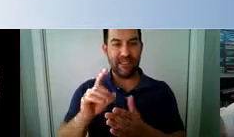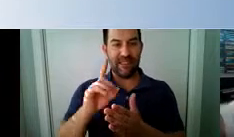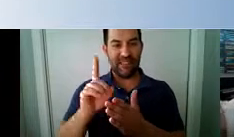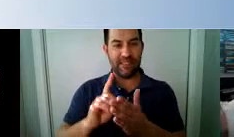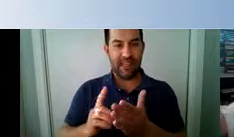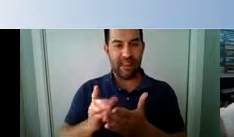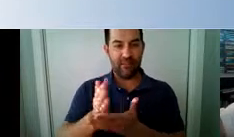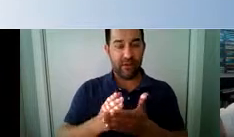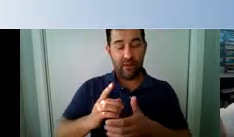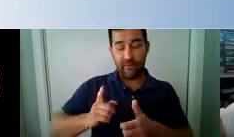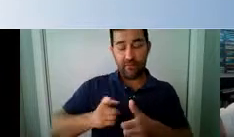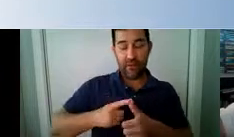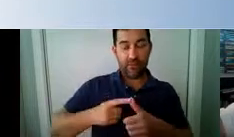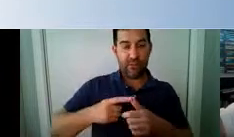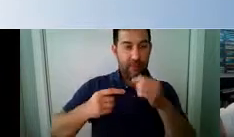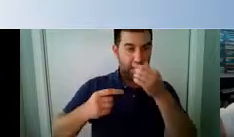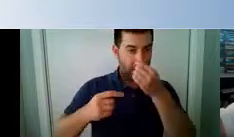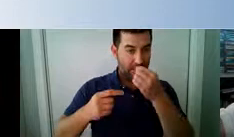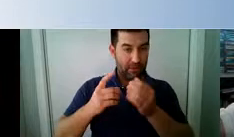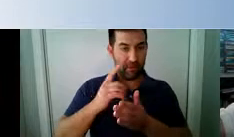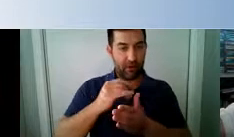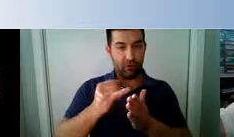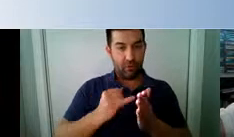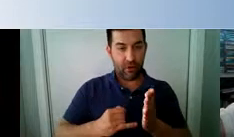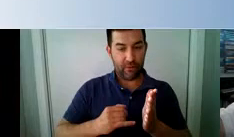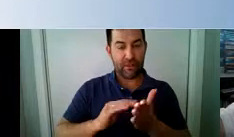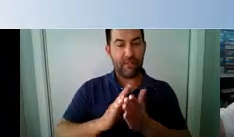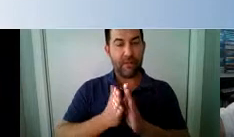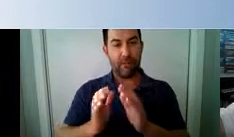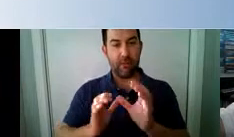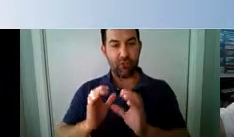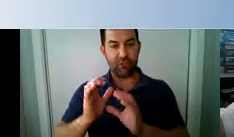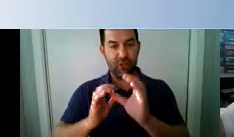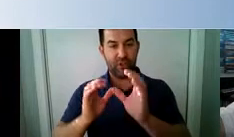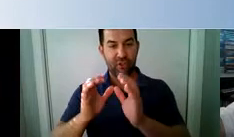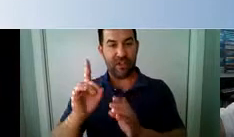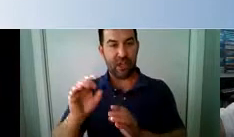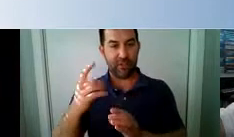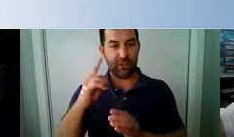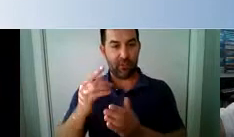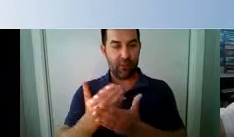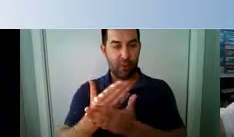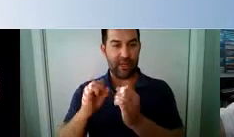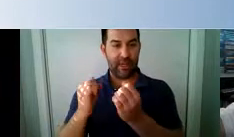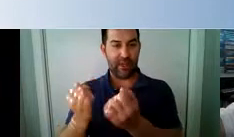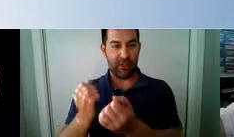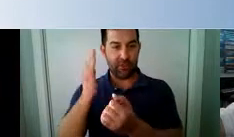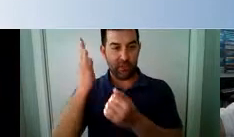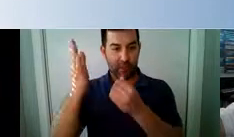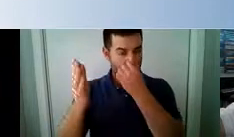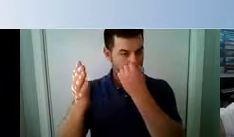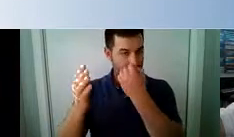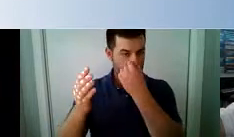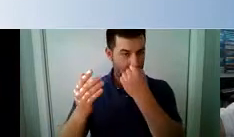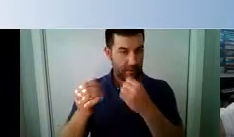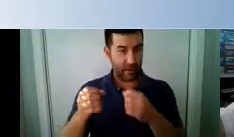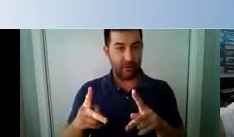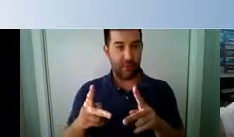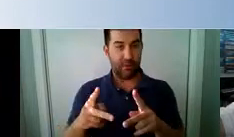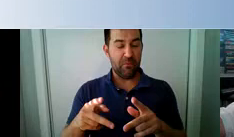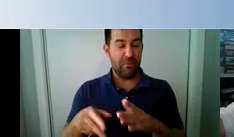is the first round of drawings that will go on to become construction documents for the new station. So we'll have an opportunity to review these tonight